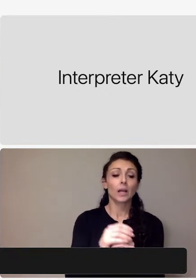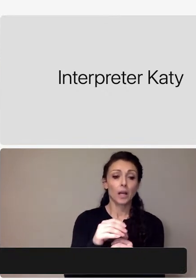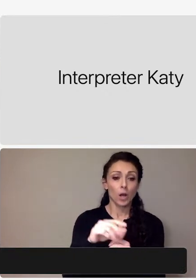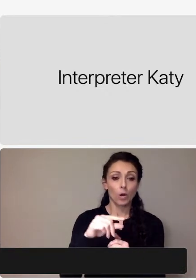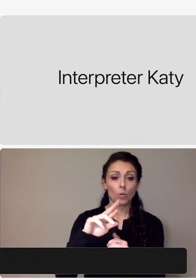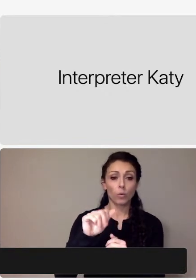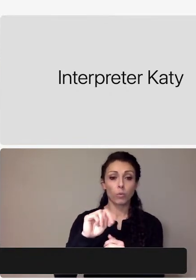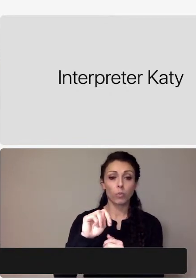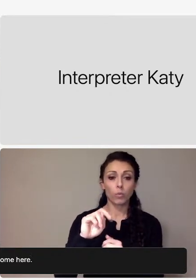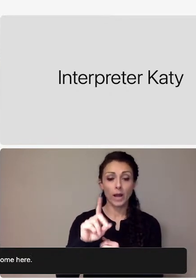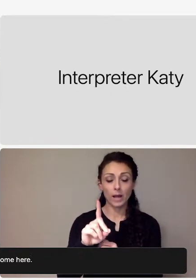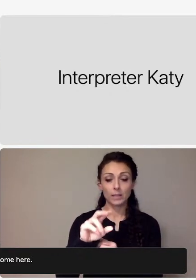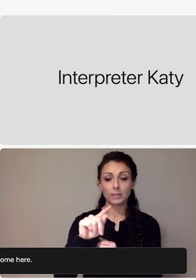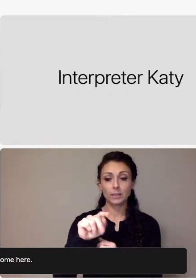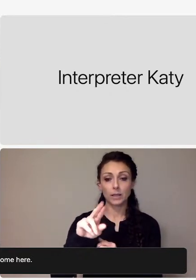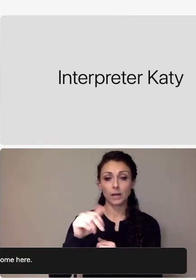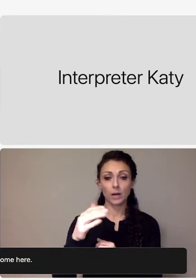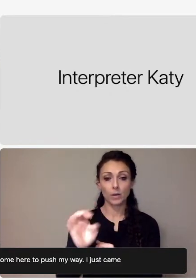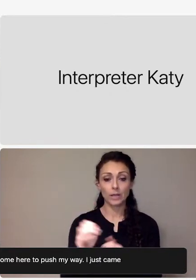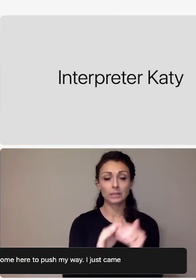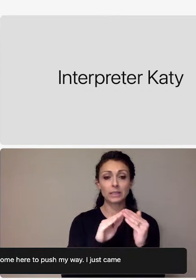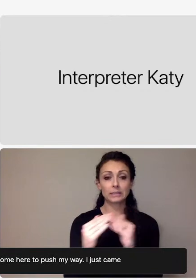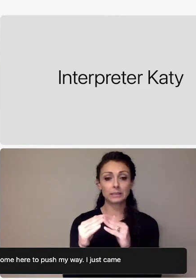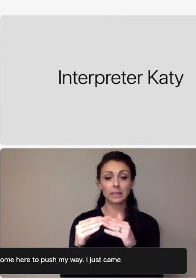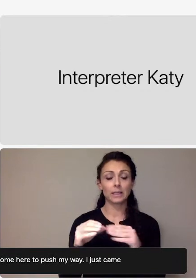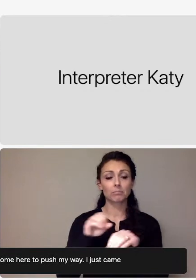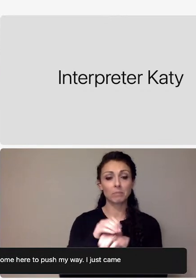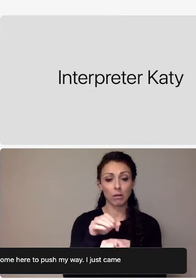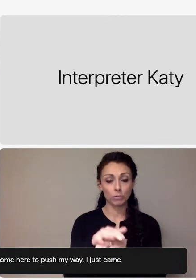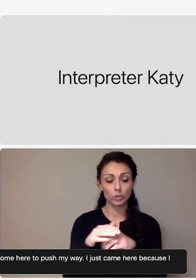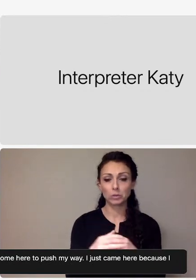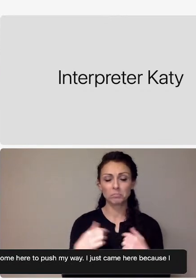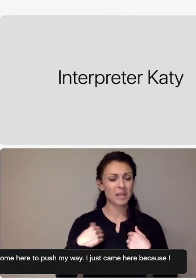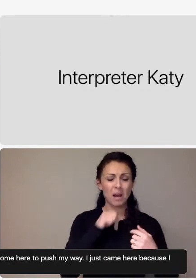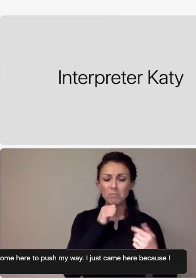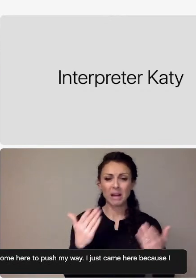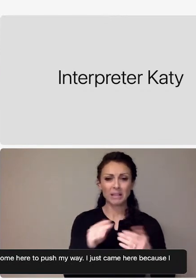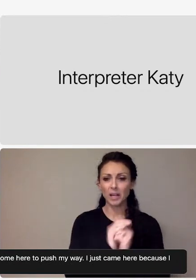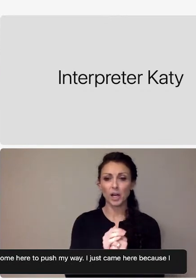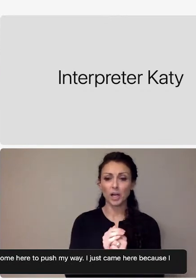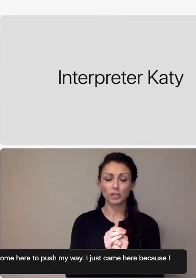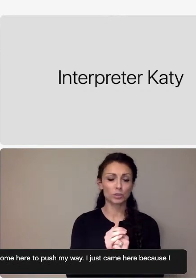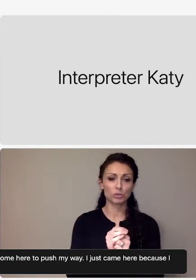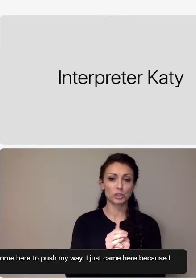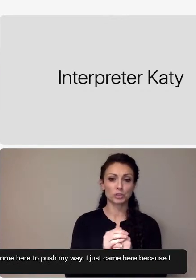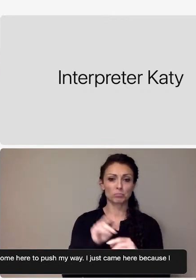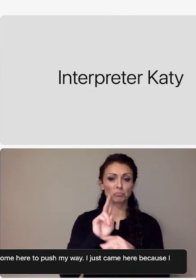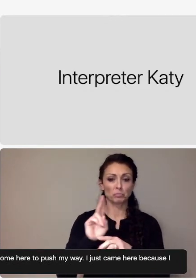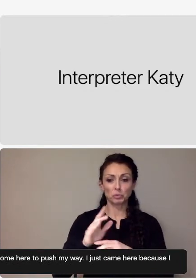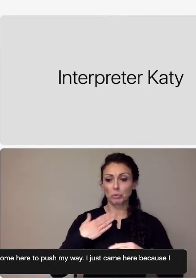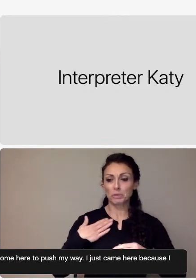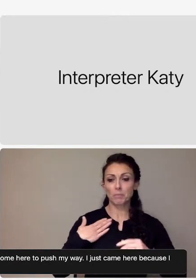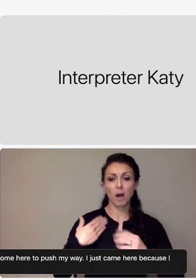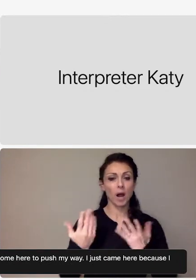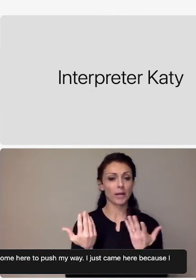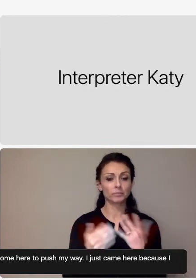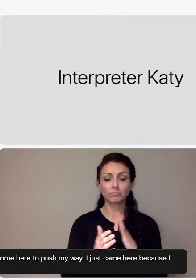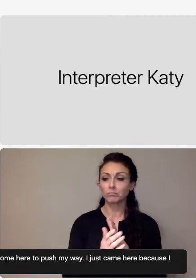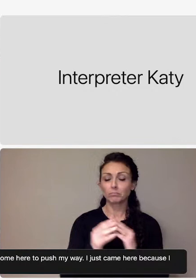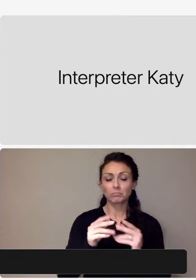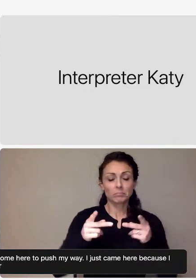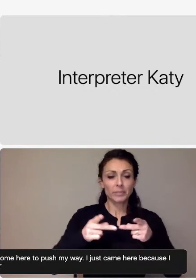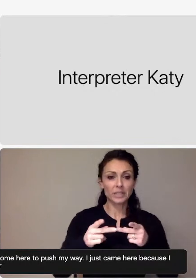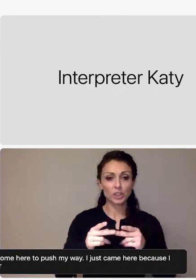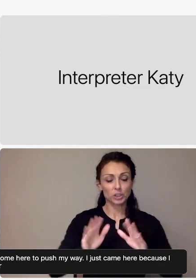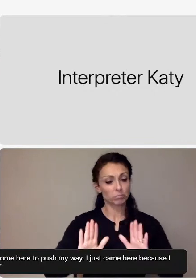here to push my way i just came here because i had parents that are concerned about the the state mandate that's coming down for their children for